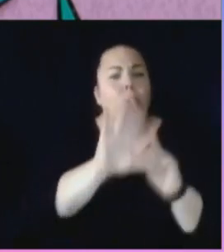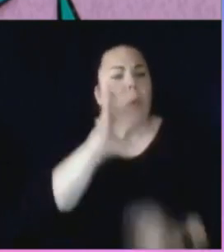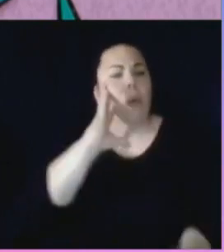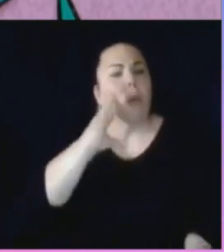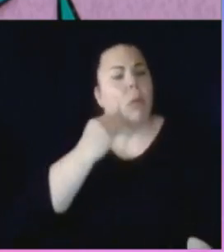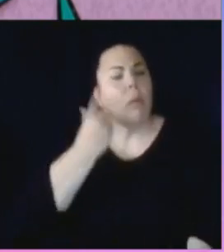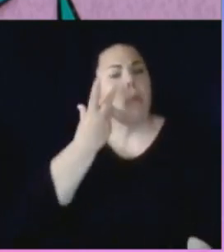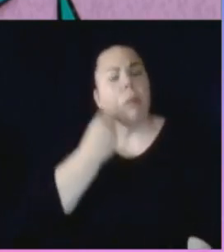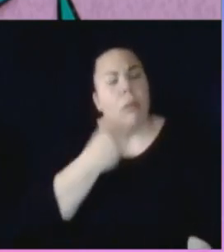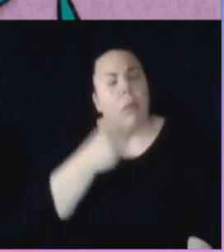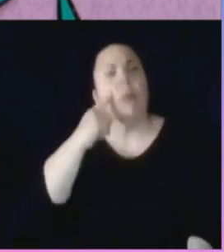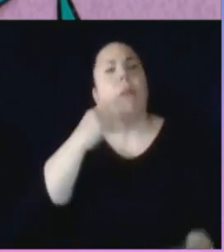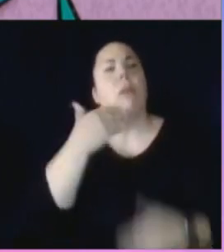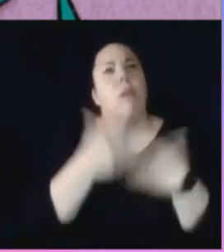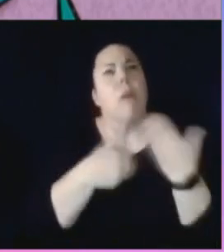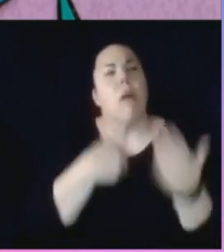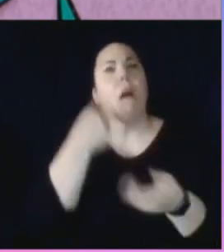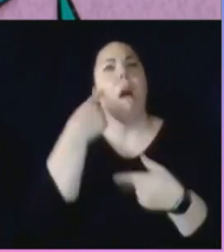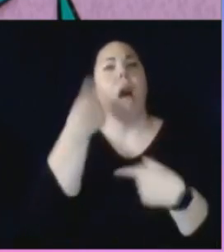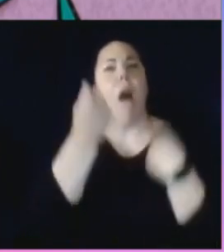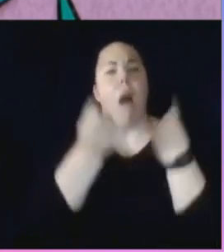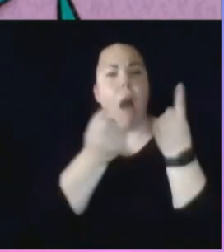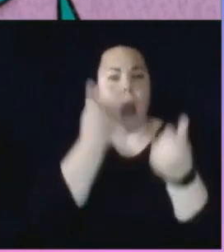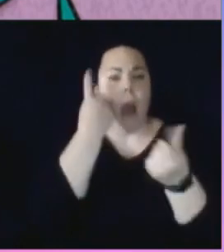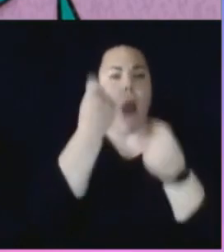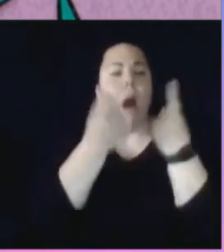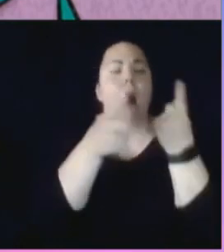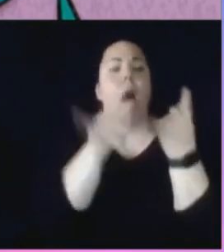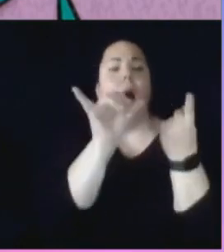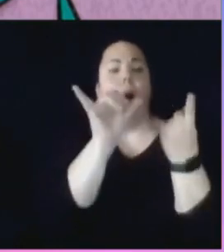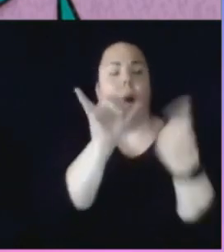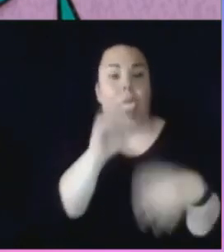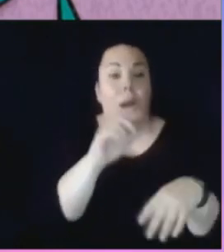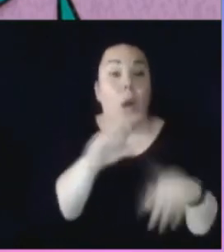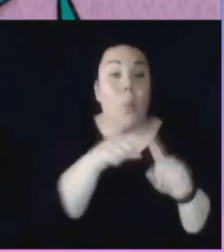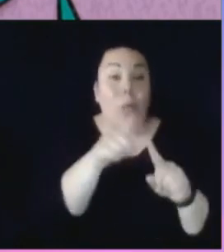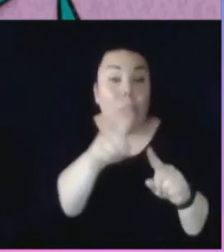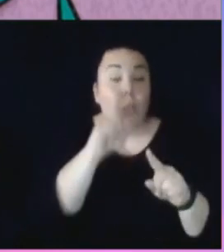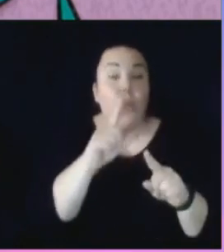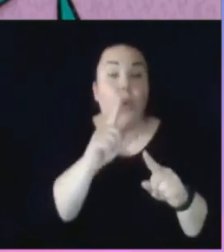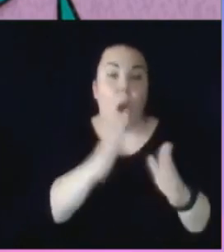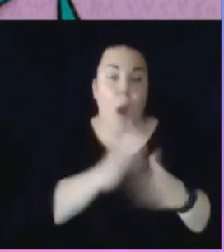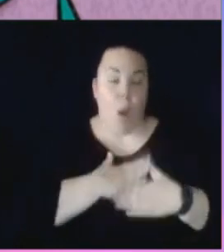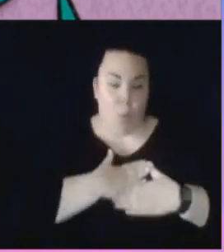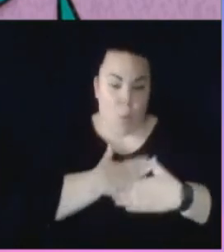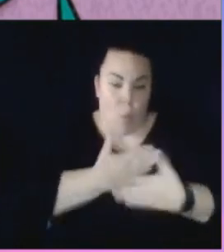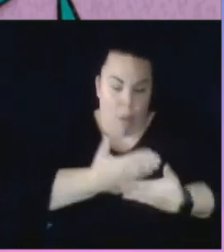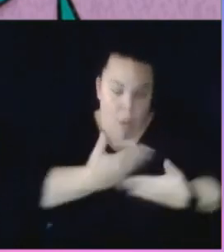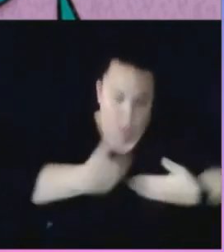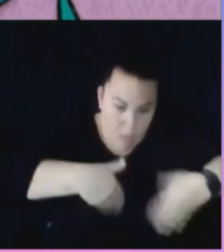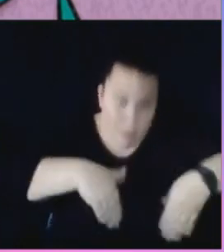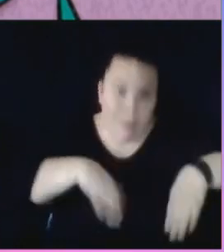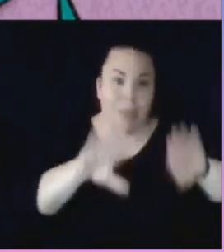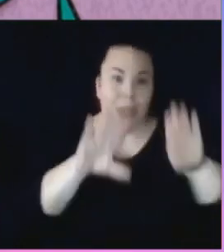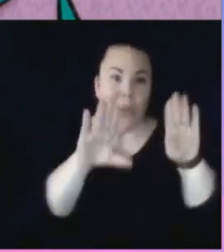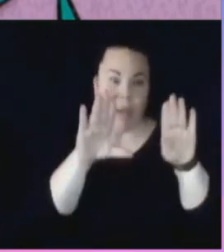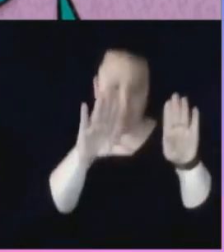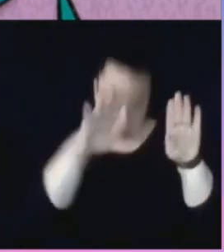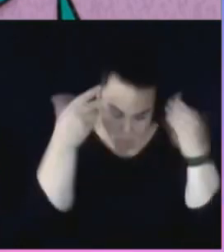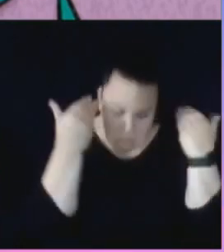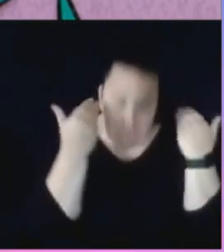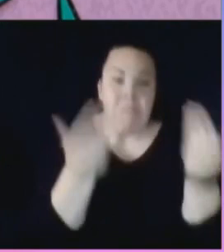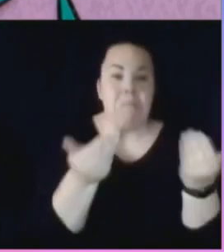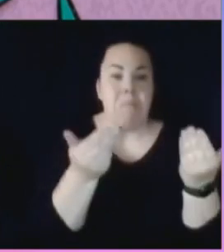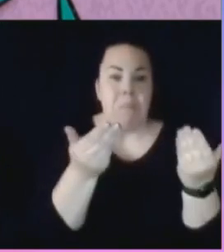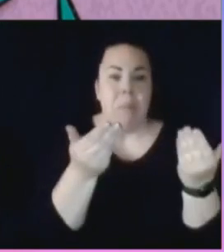much of the sacredness of transness is when we just surrender to the journey of just being like, you know what, I'm just gonna try to do